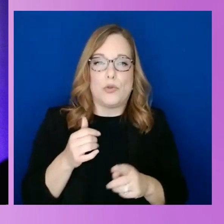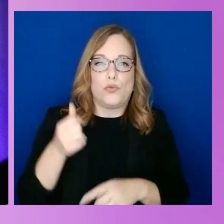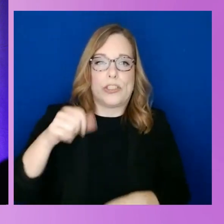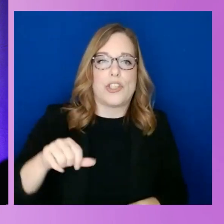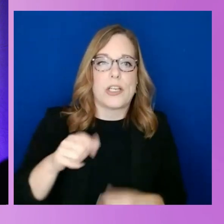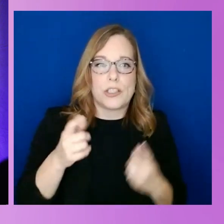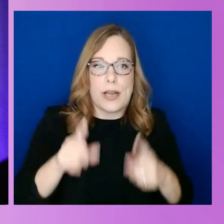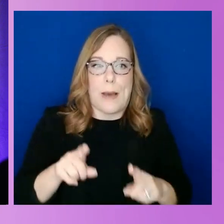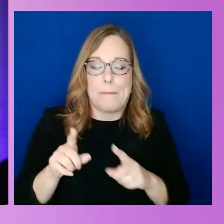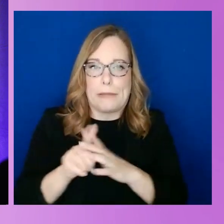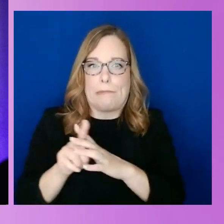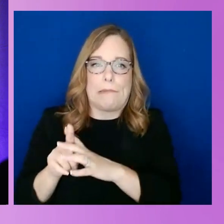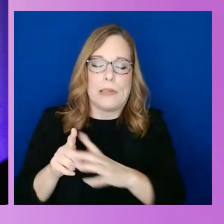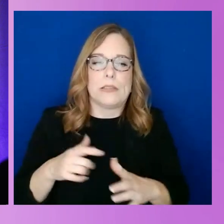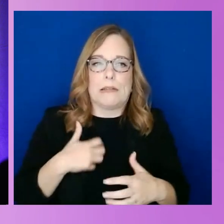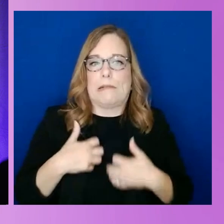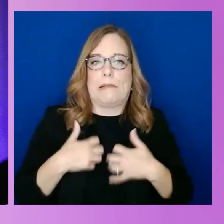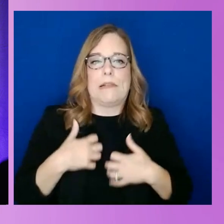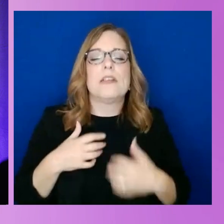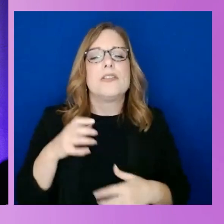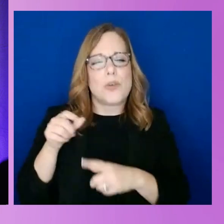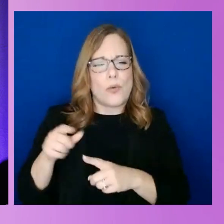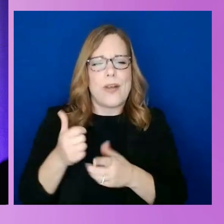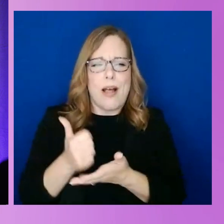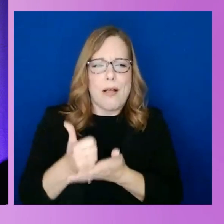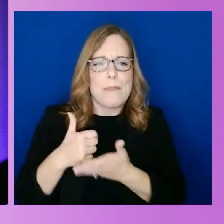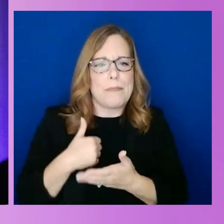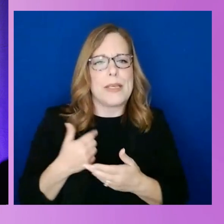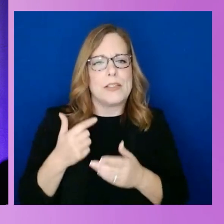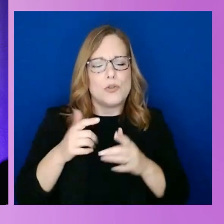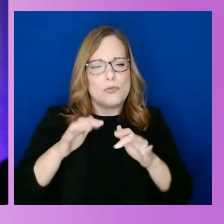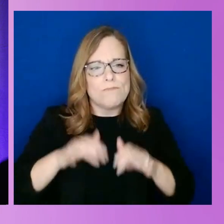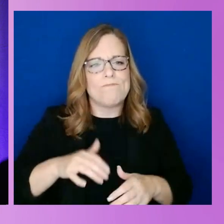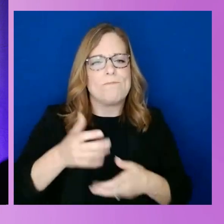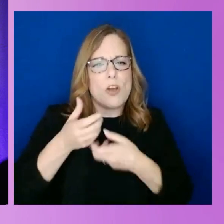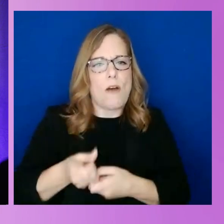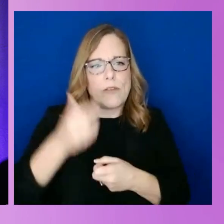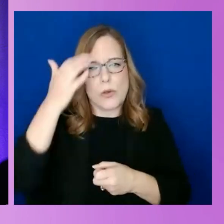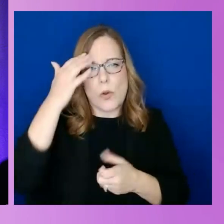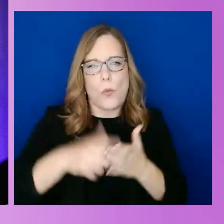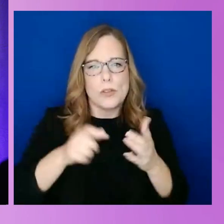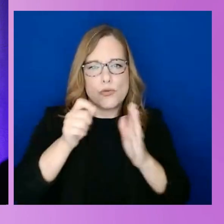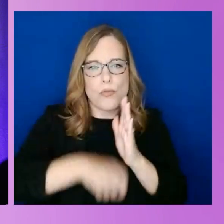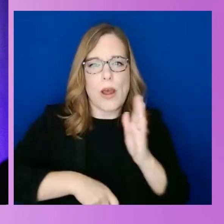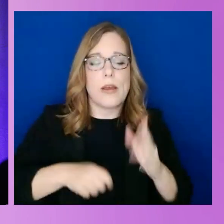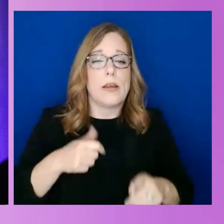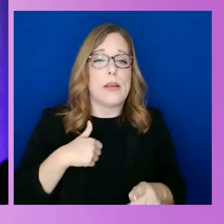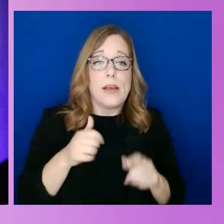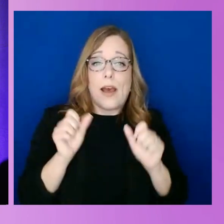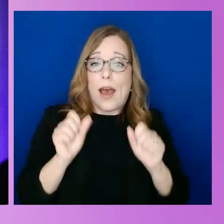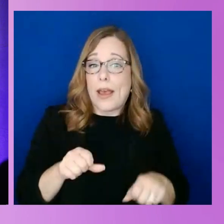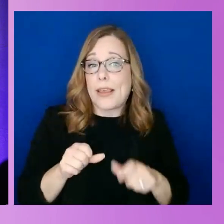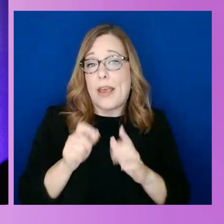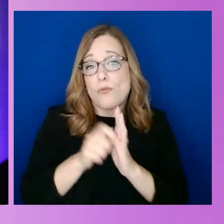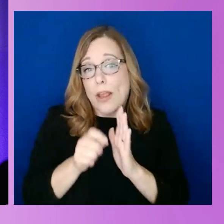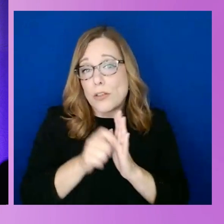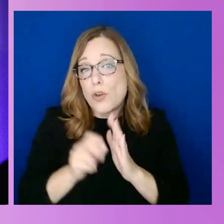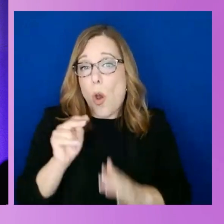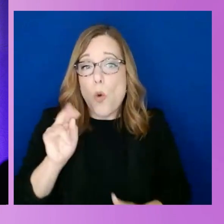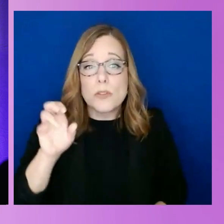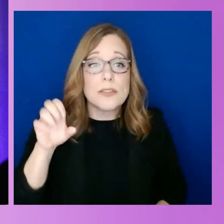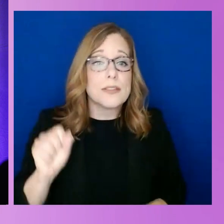between fully engaging in meeting discussions or being able to take notes and remember details. If you work with me, you've heard me talk about this 1,000